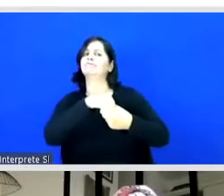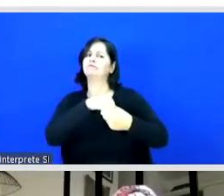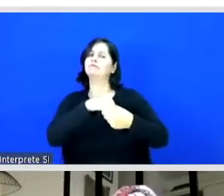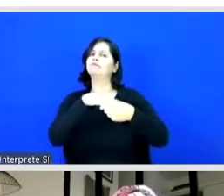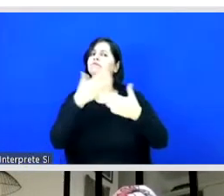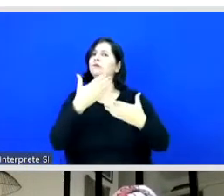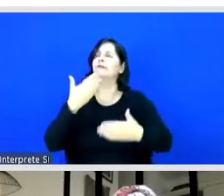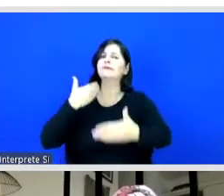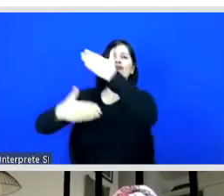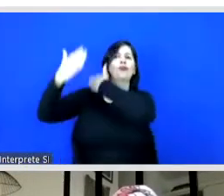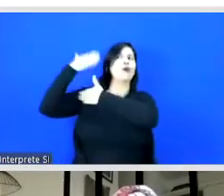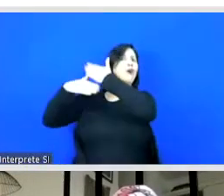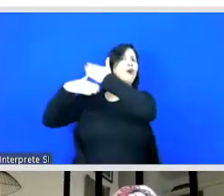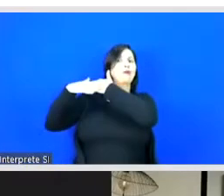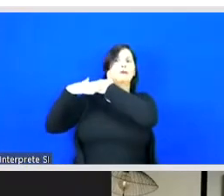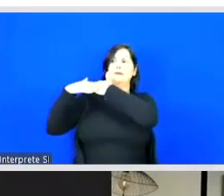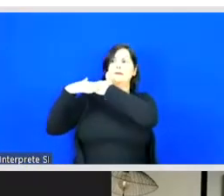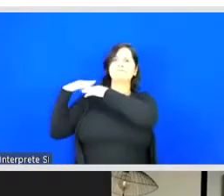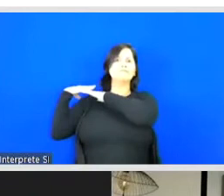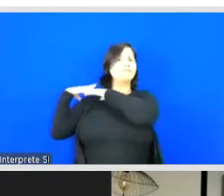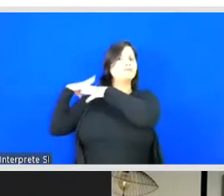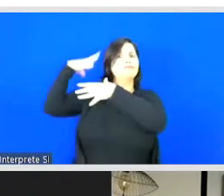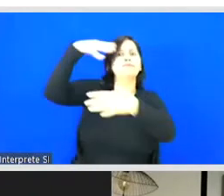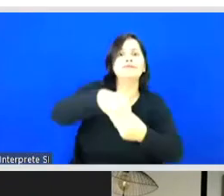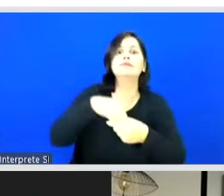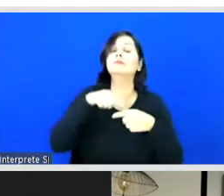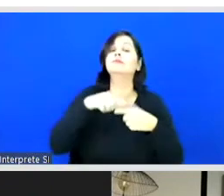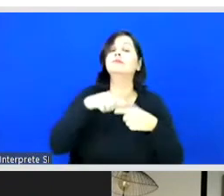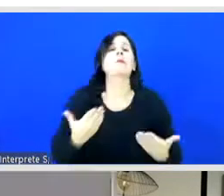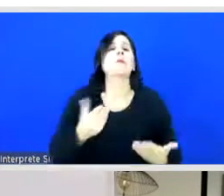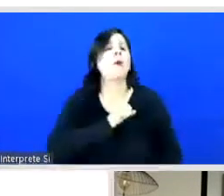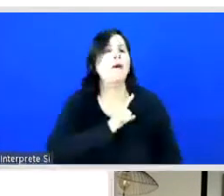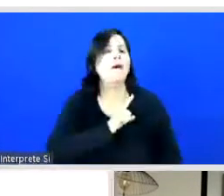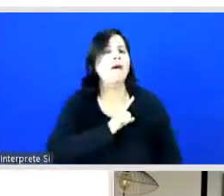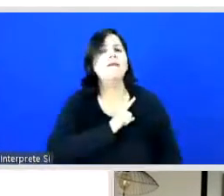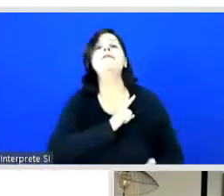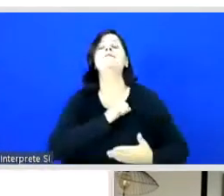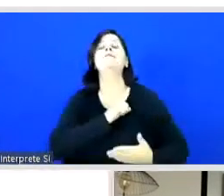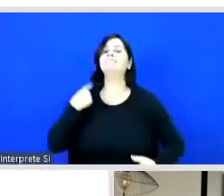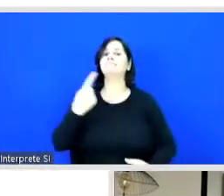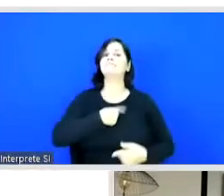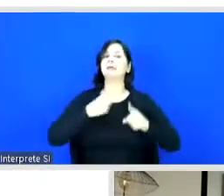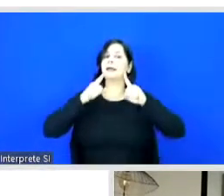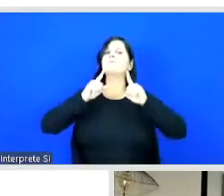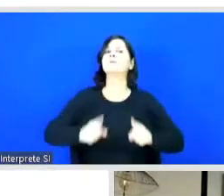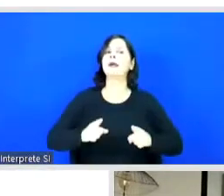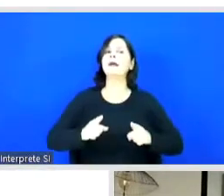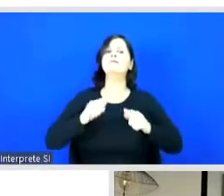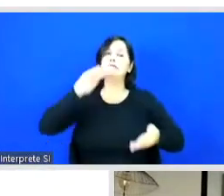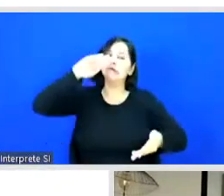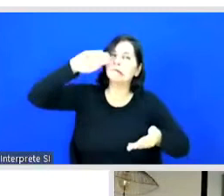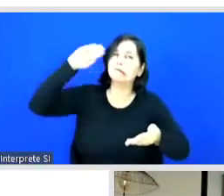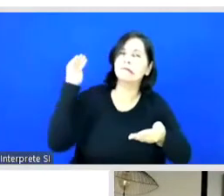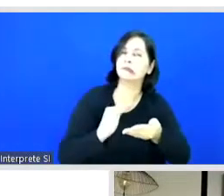on emissions far more than we are doing. So we need